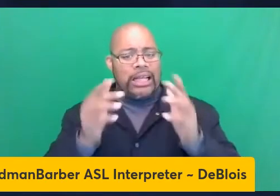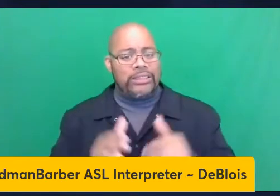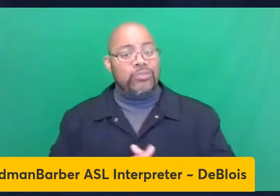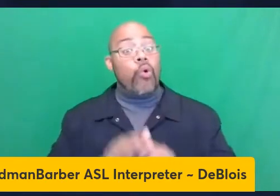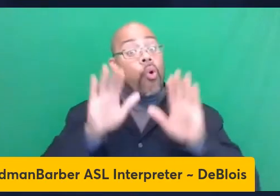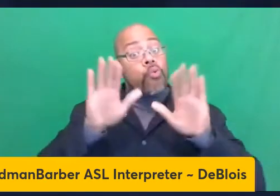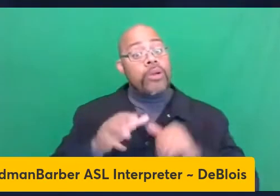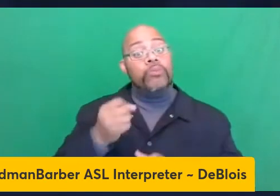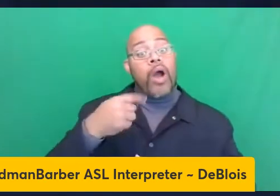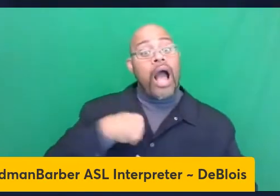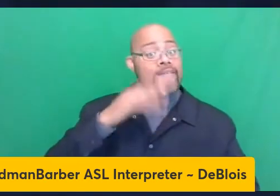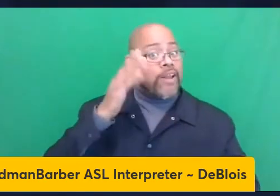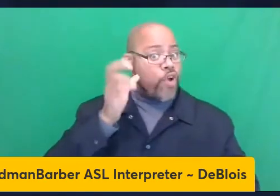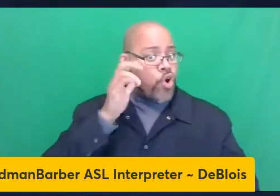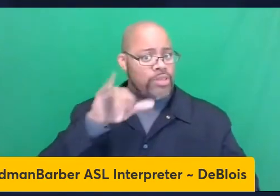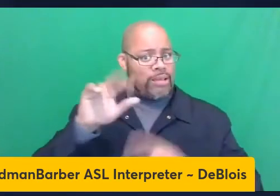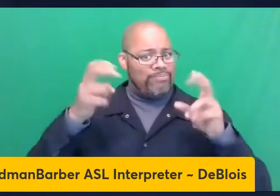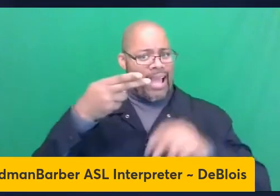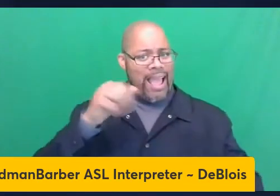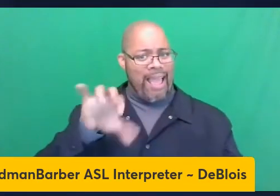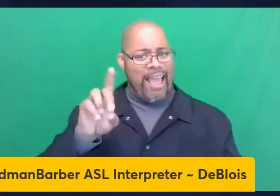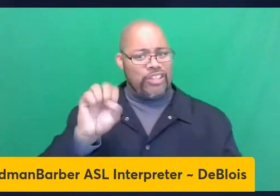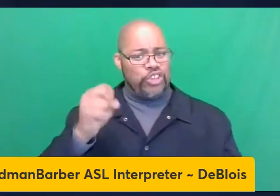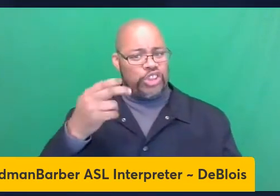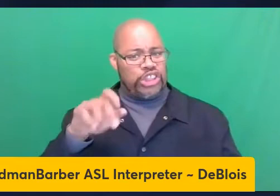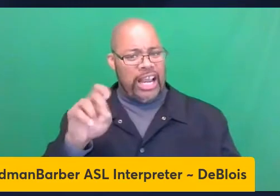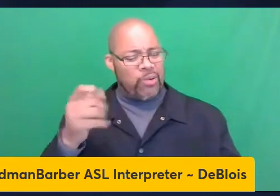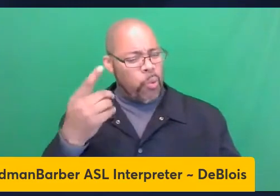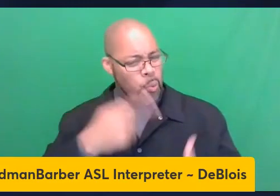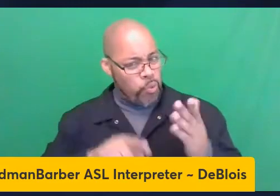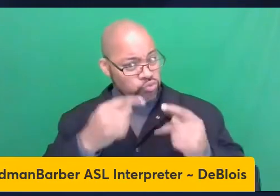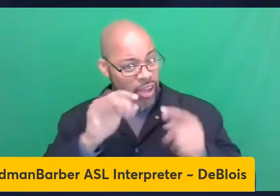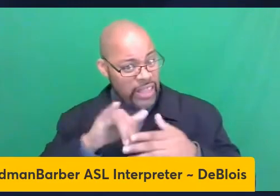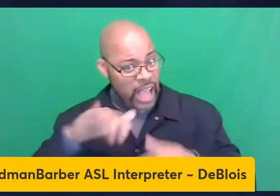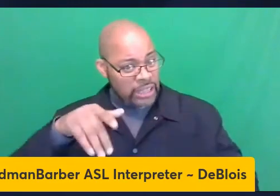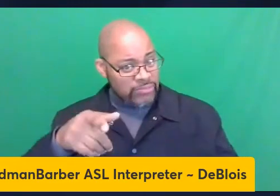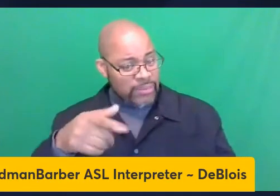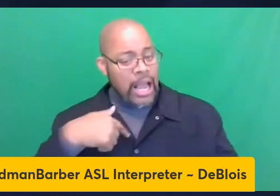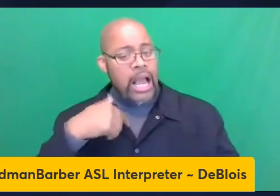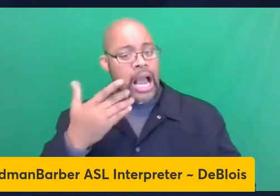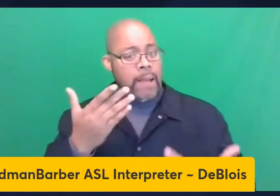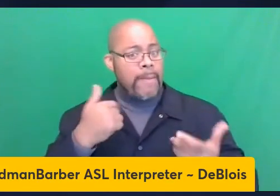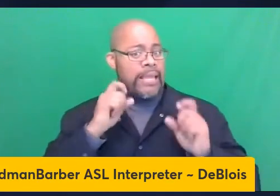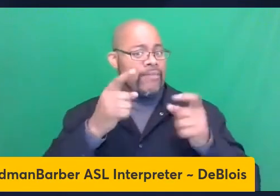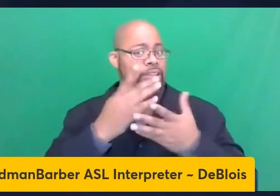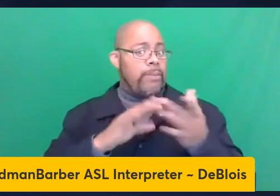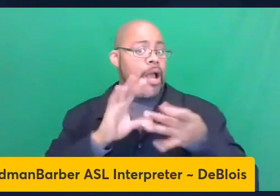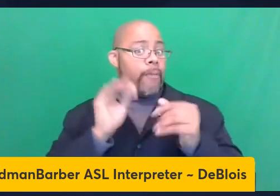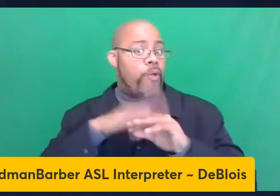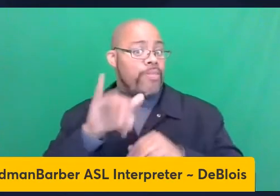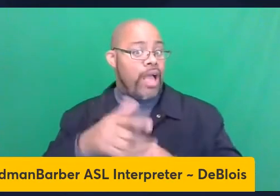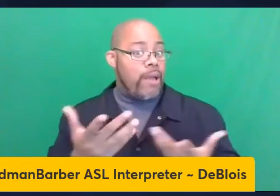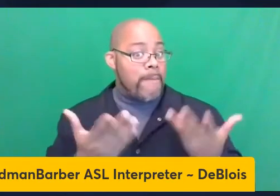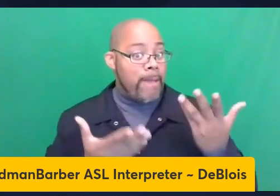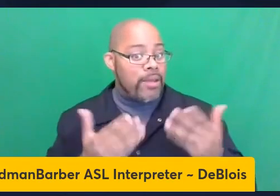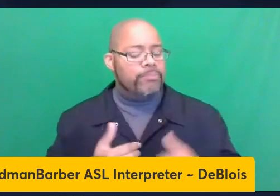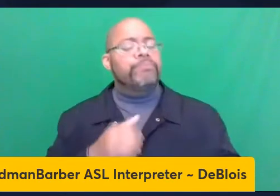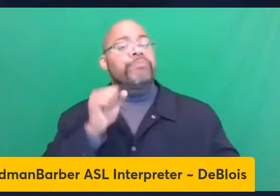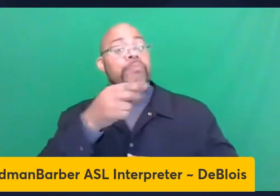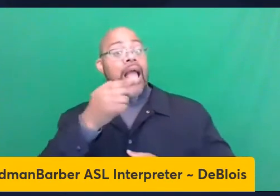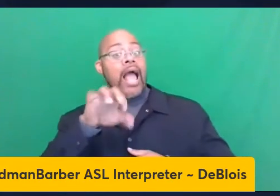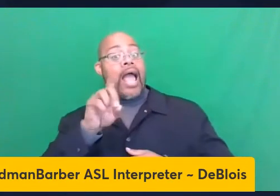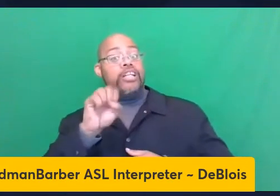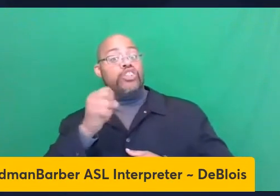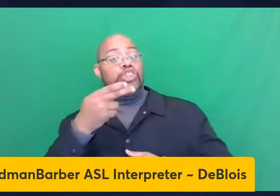great. So I've never heard of Handshake. Can you tell me more about, have you tried it? And I can maybe give some commentary on that. Handshake